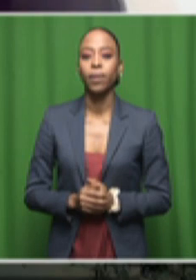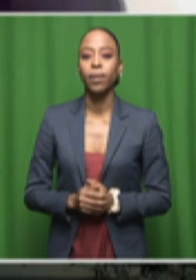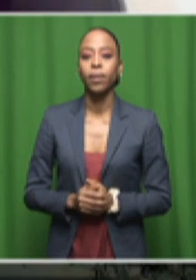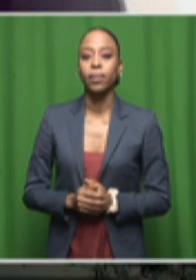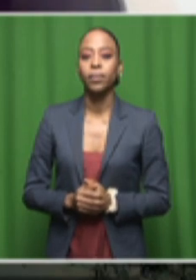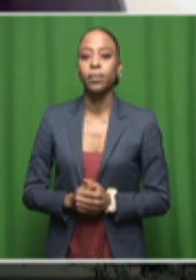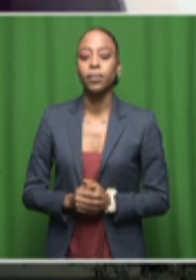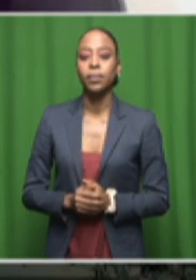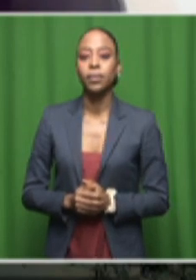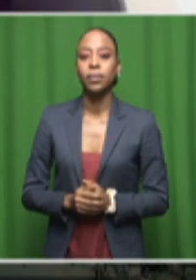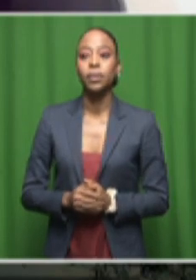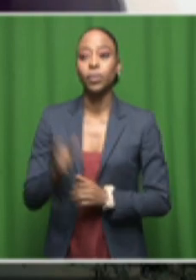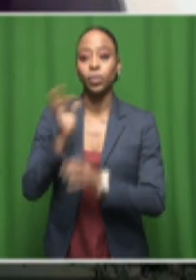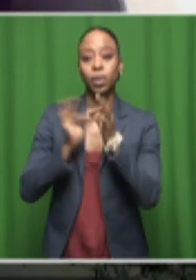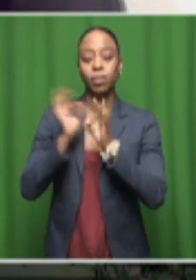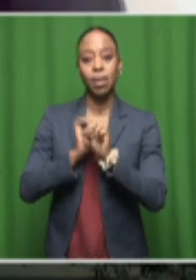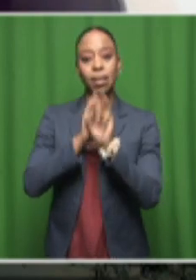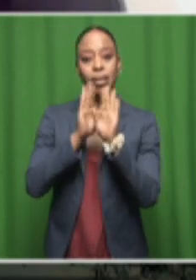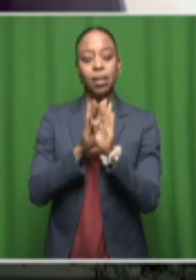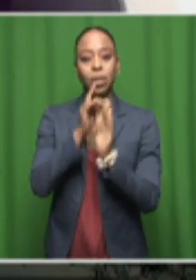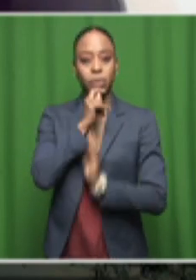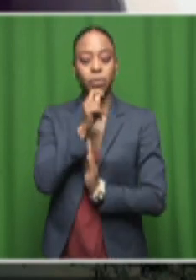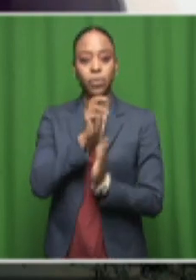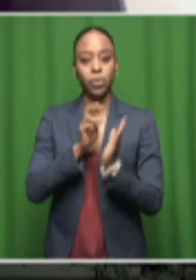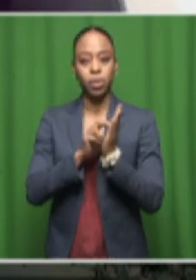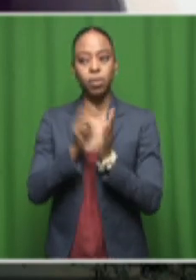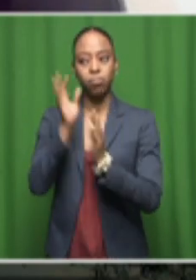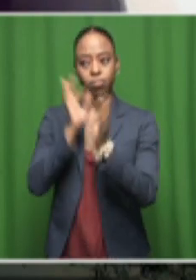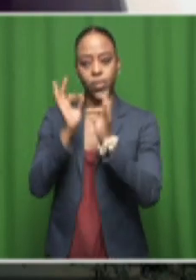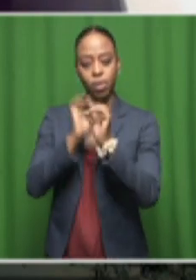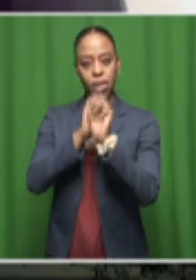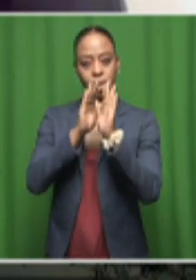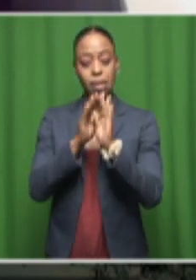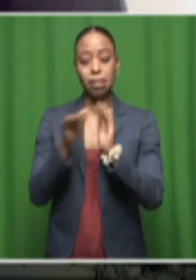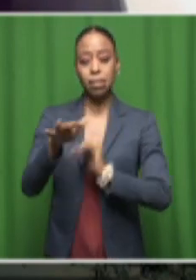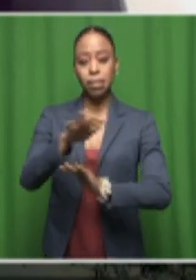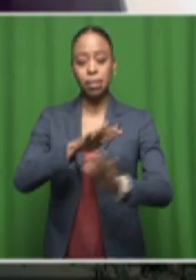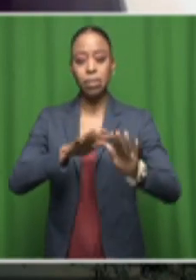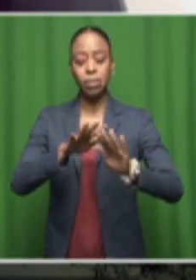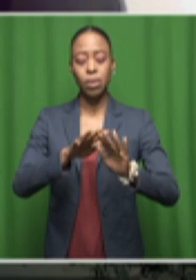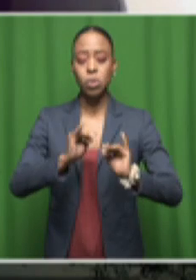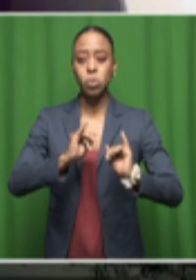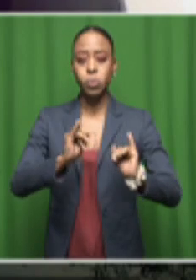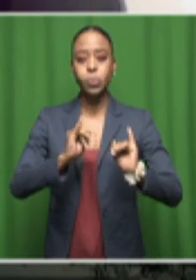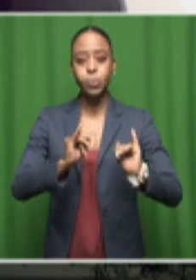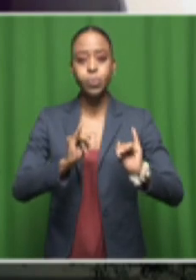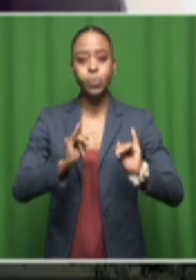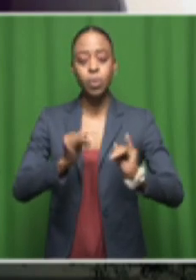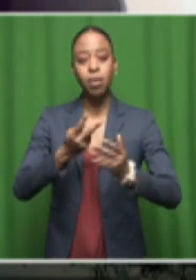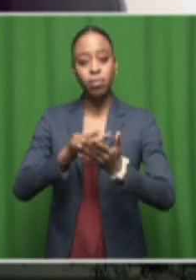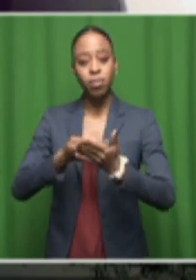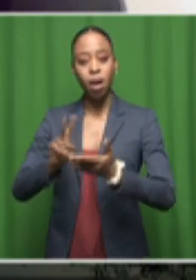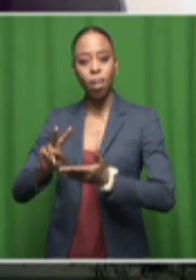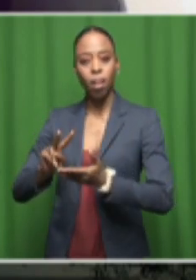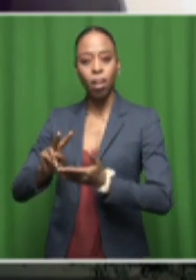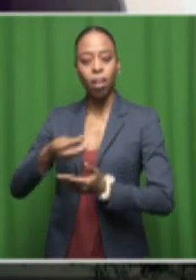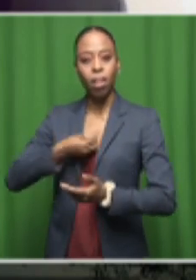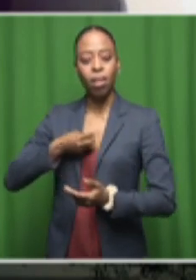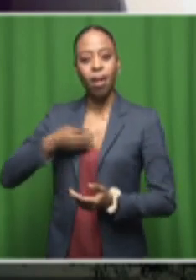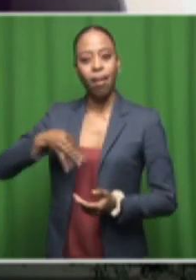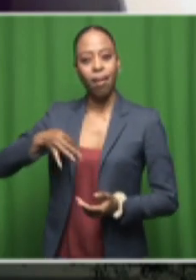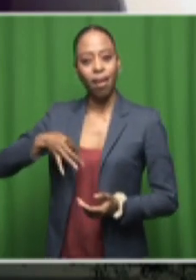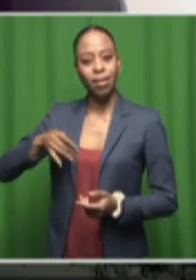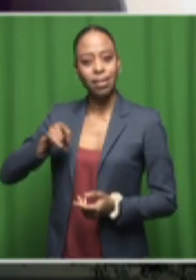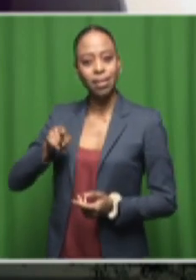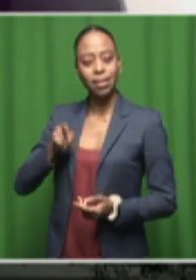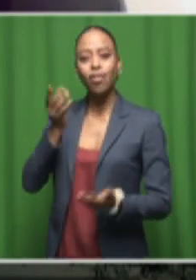into perspective, and it really does need perspective as to how dire the situation is, it is twice as high in young girls